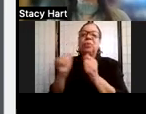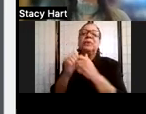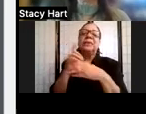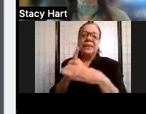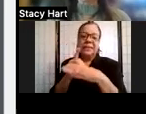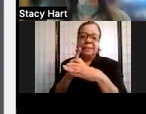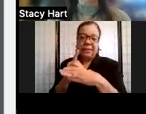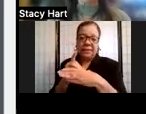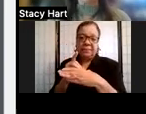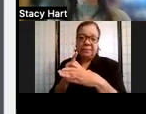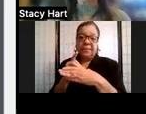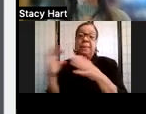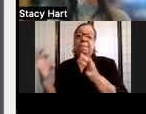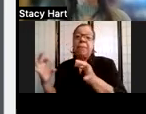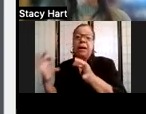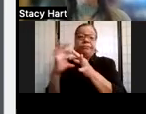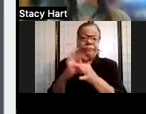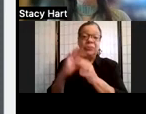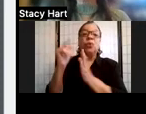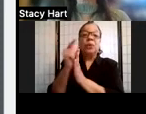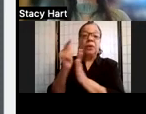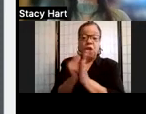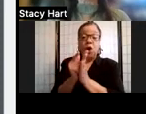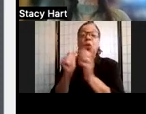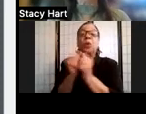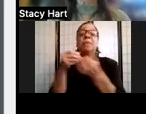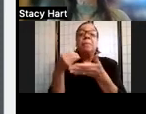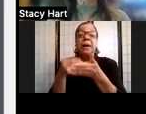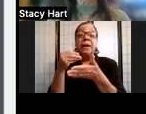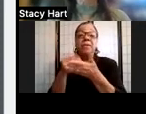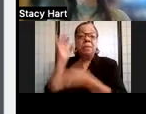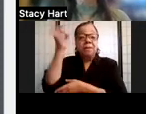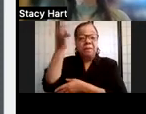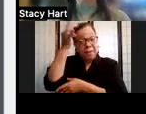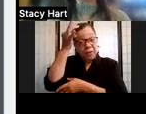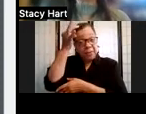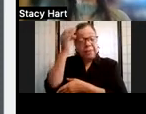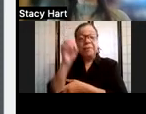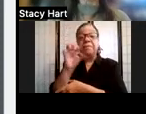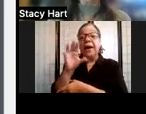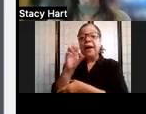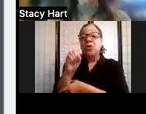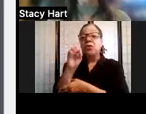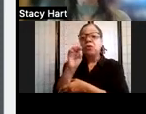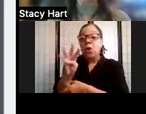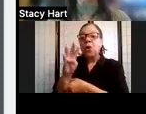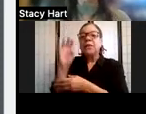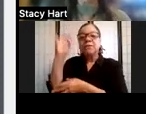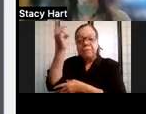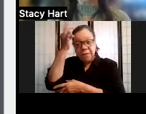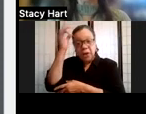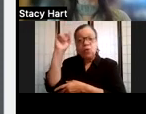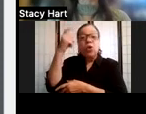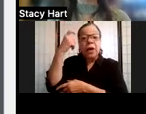disabilities by tying compliance to federal monies. Section 504 applies to federal government and